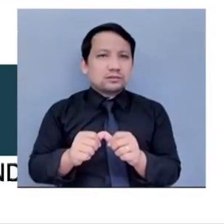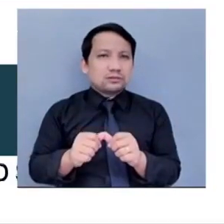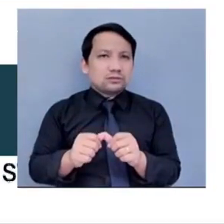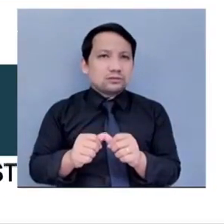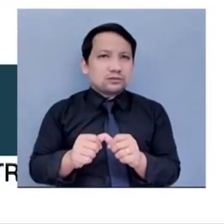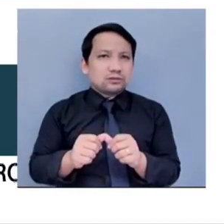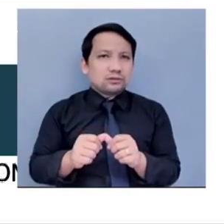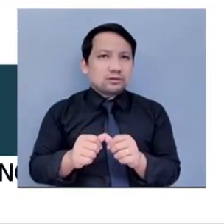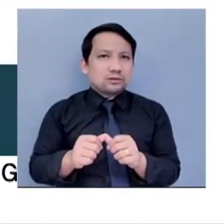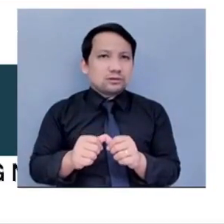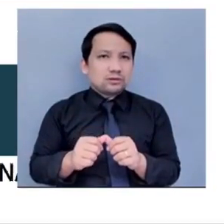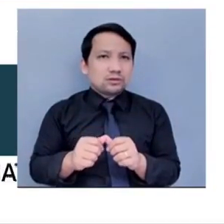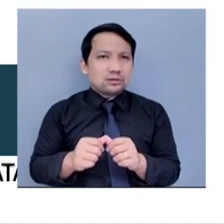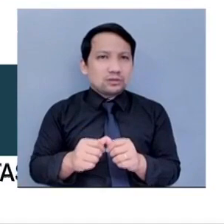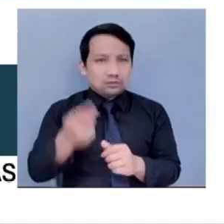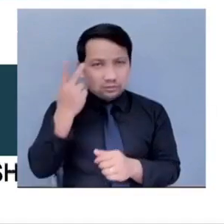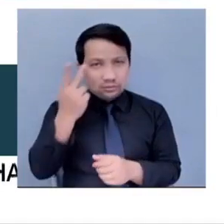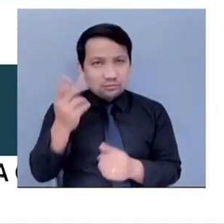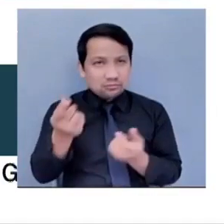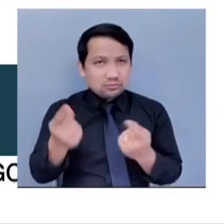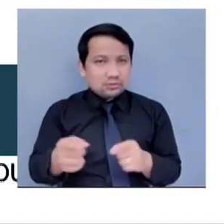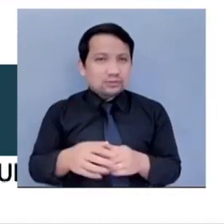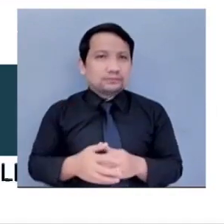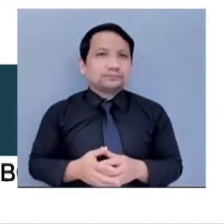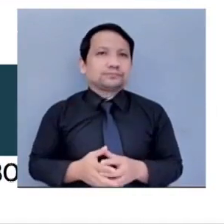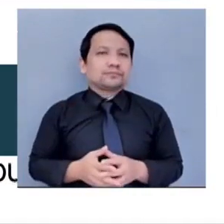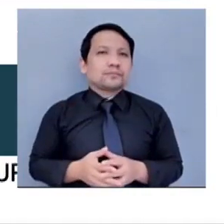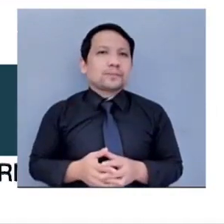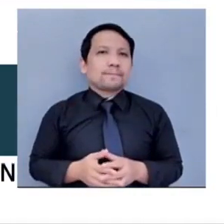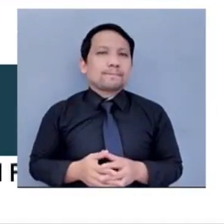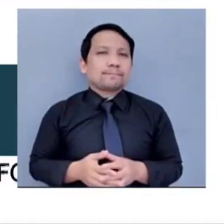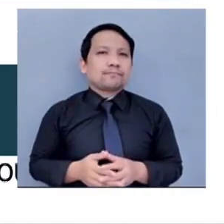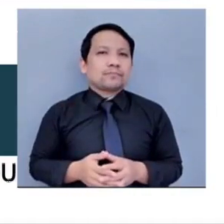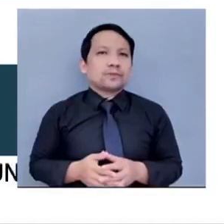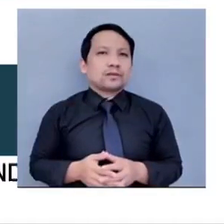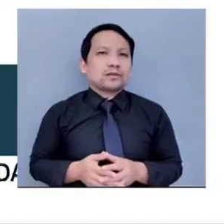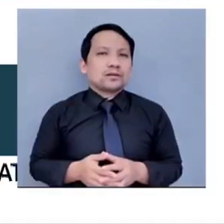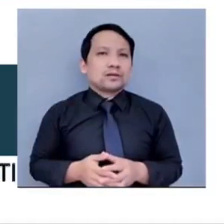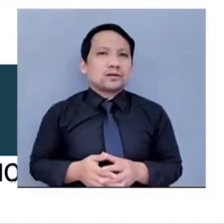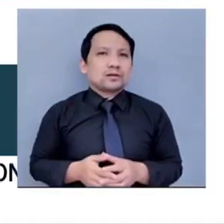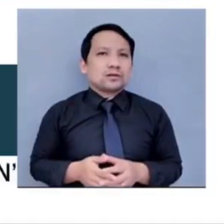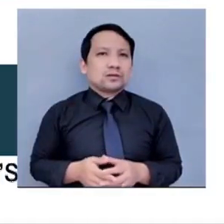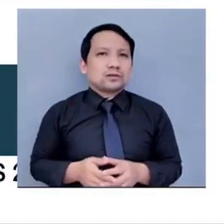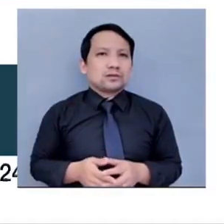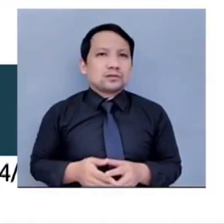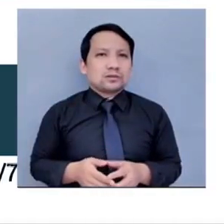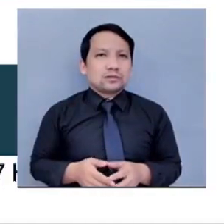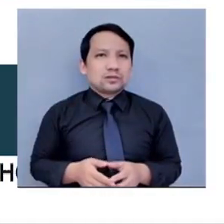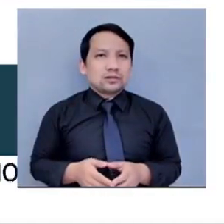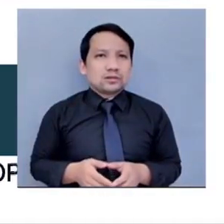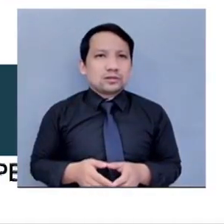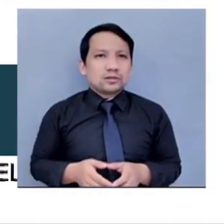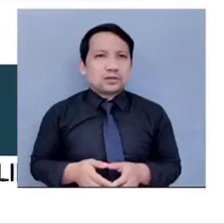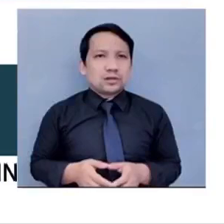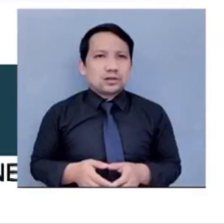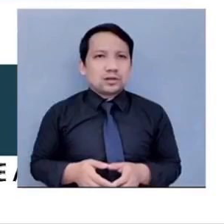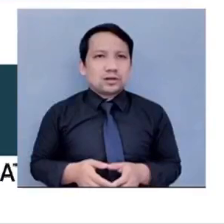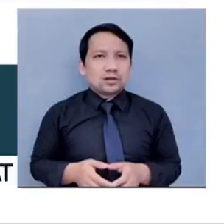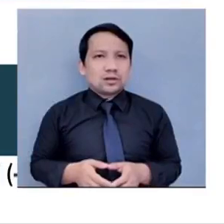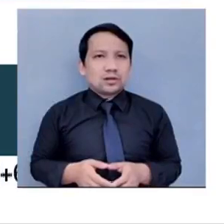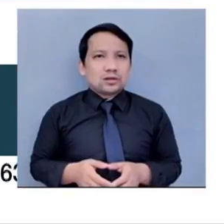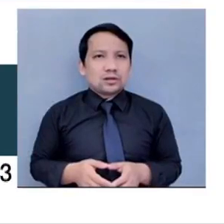That's the least that could happen. And maybe another risk factor, of course, is a